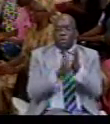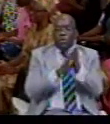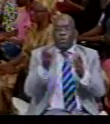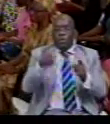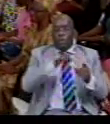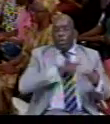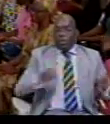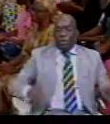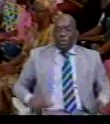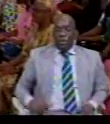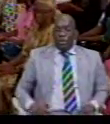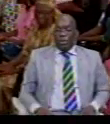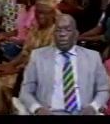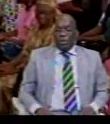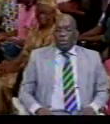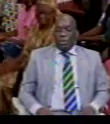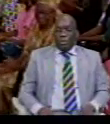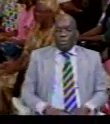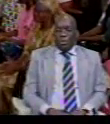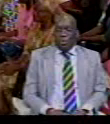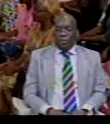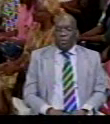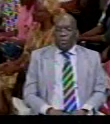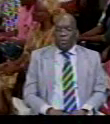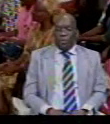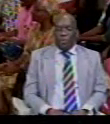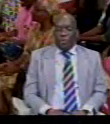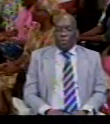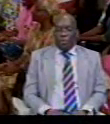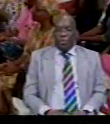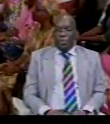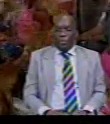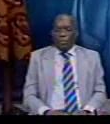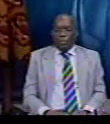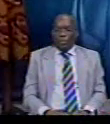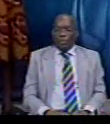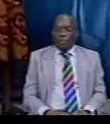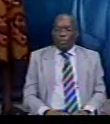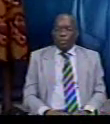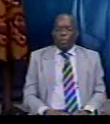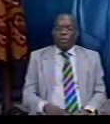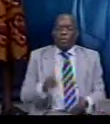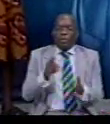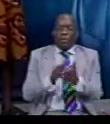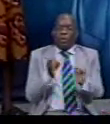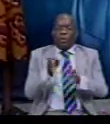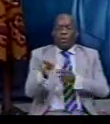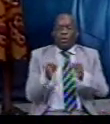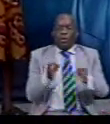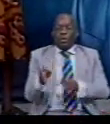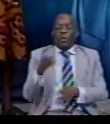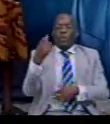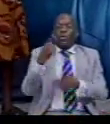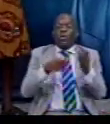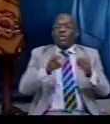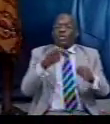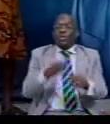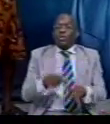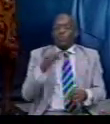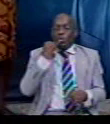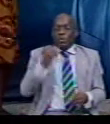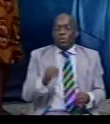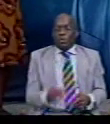She has what we call the nose bleeding, it's what the medical term called epistasis, recurrent epistasis.